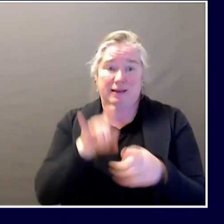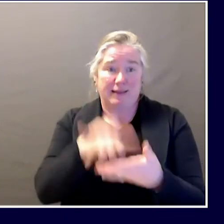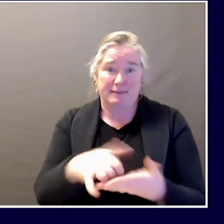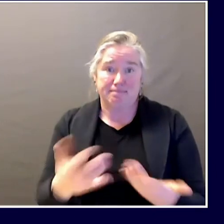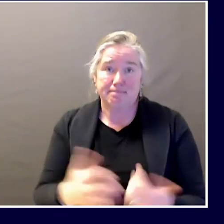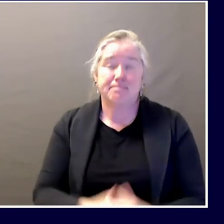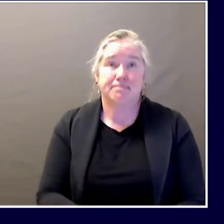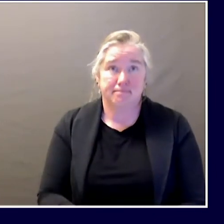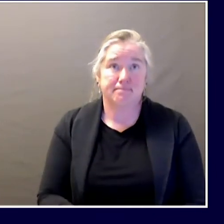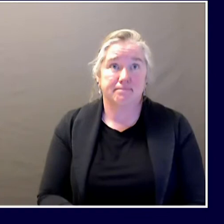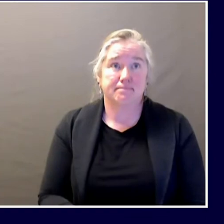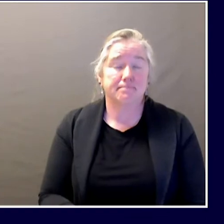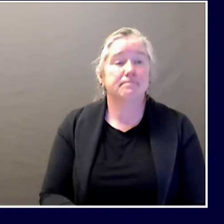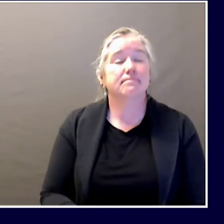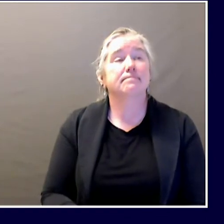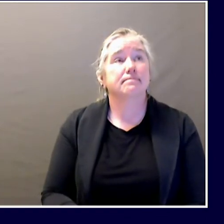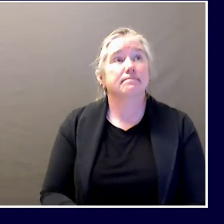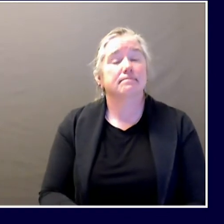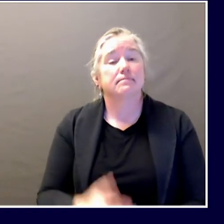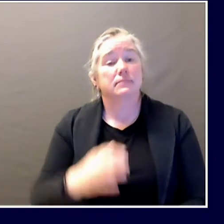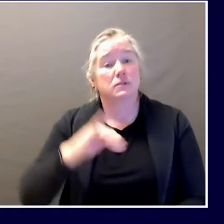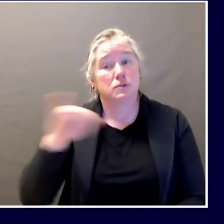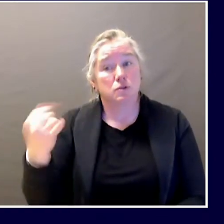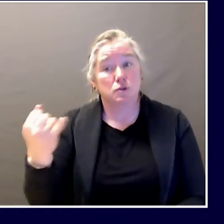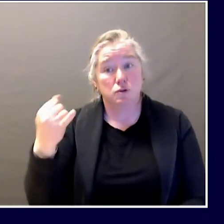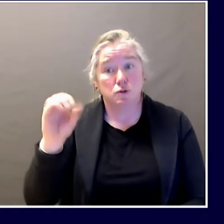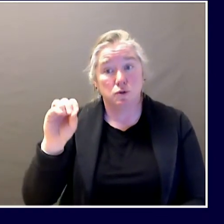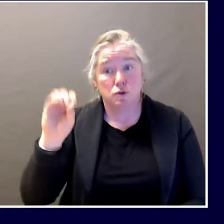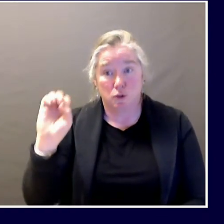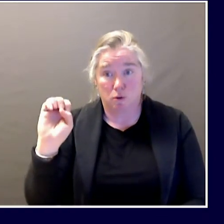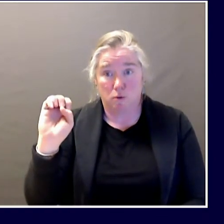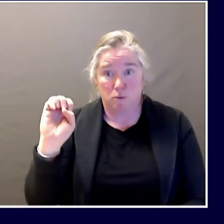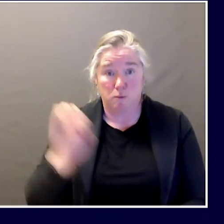Let me turn over to Joe Lawler next.